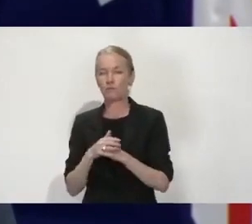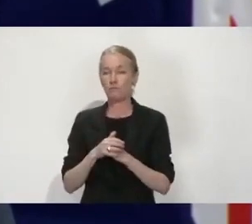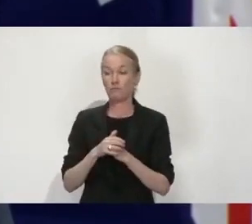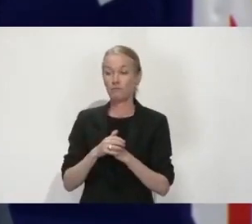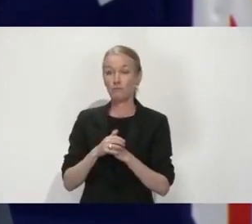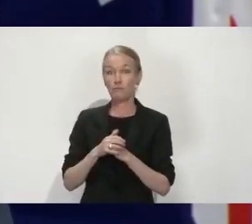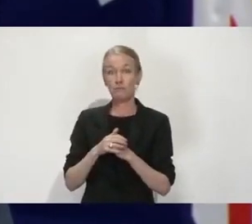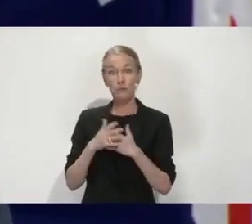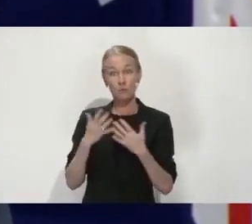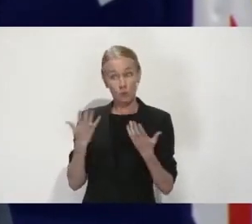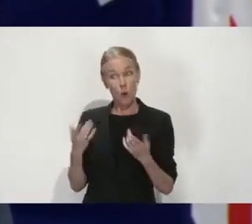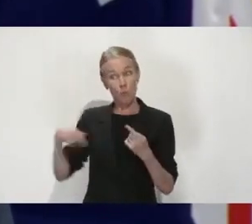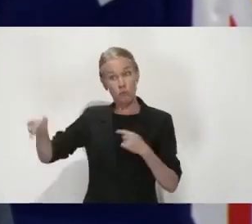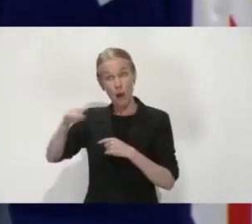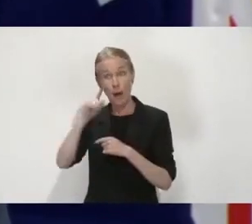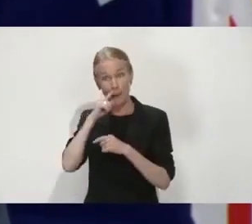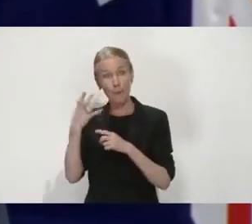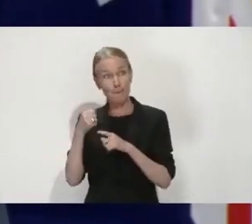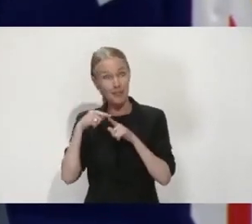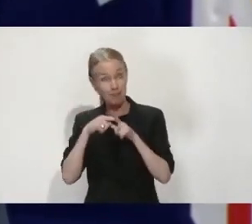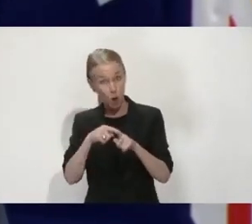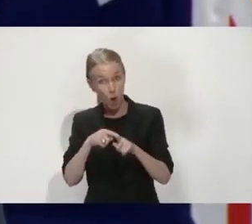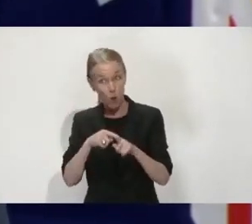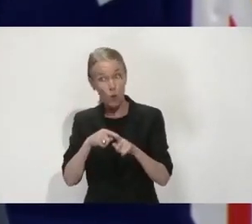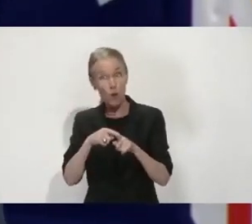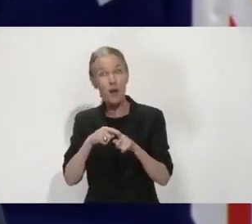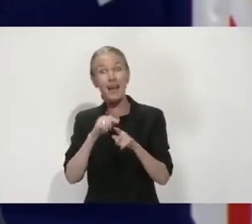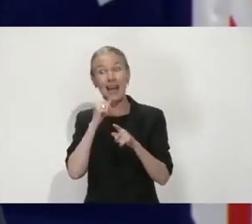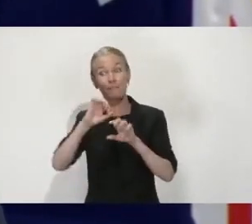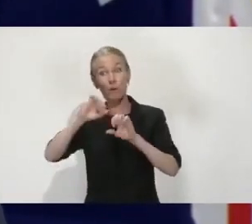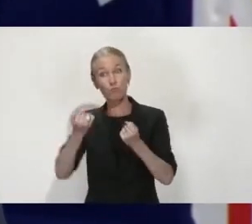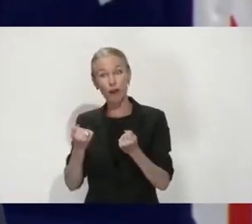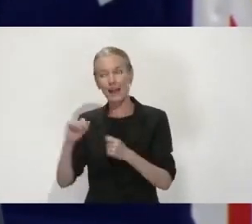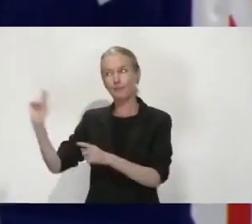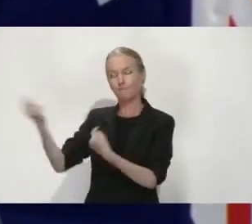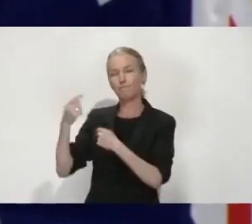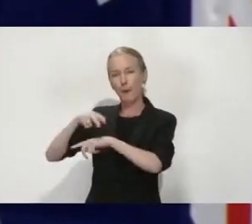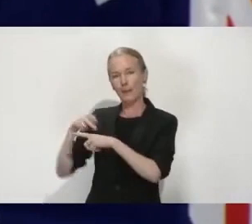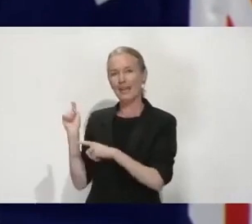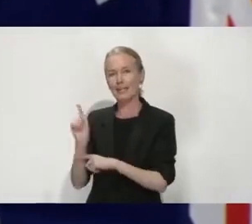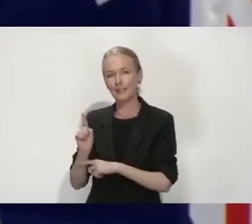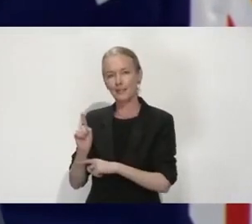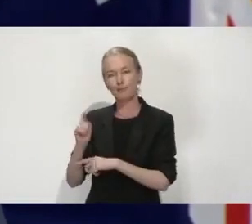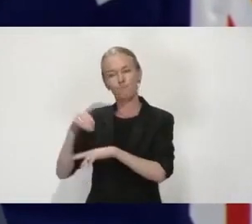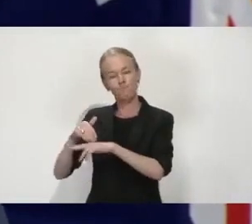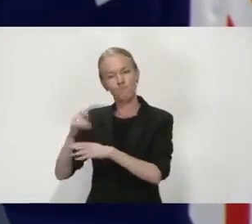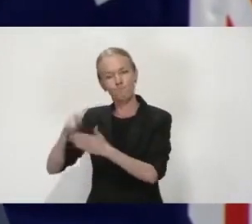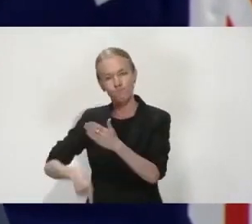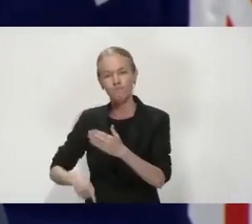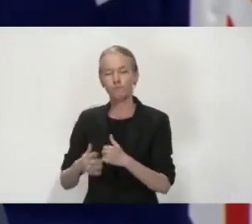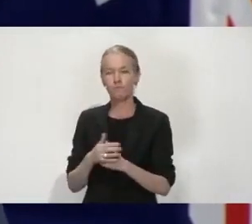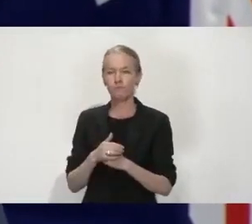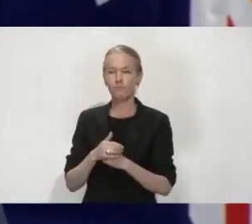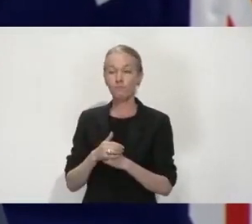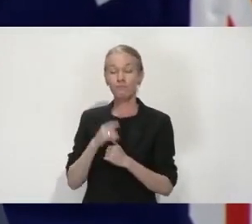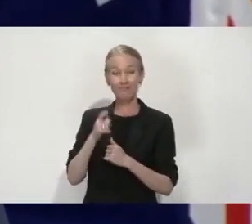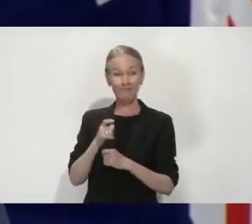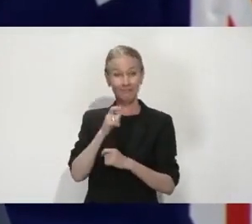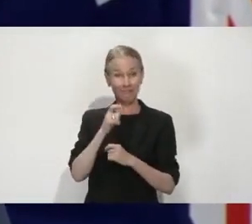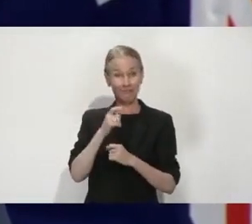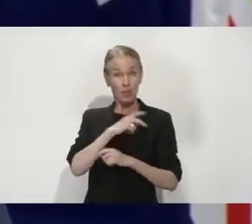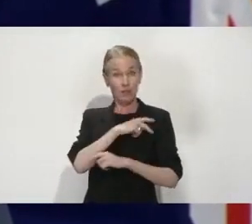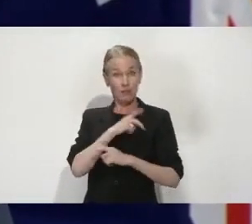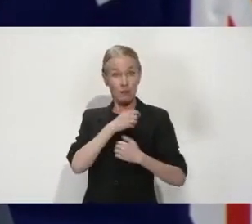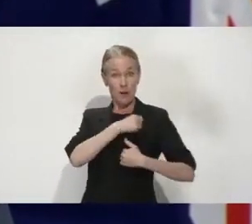directions will, of course, be managed by the New Zealand Police. All of these personnel receive pre-deployment training that